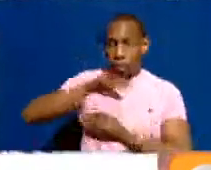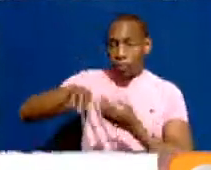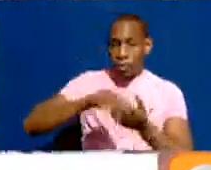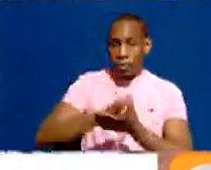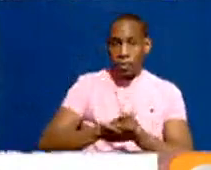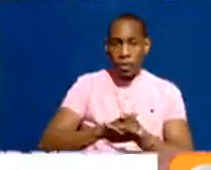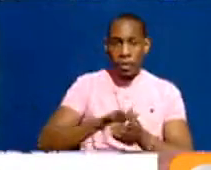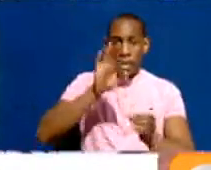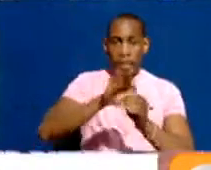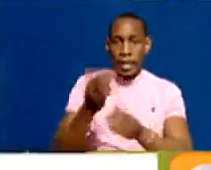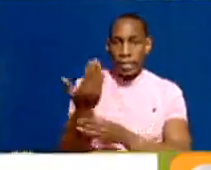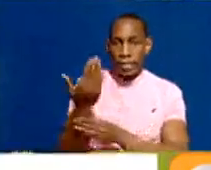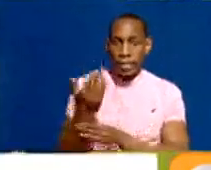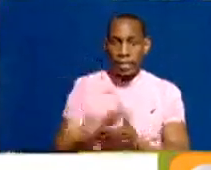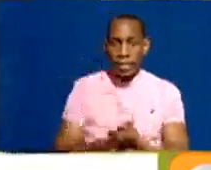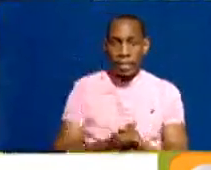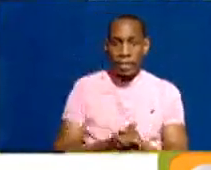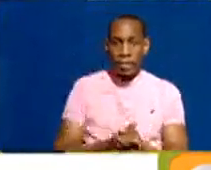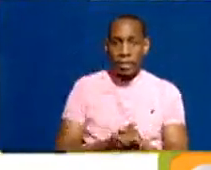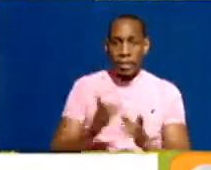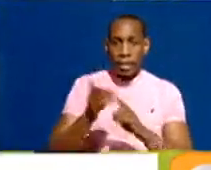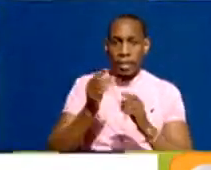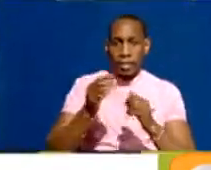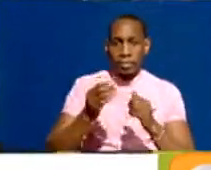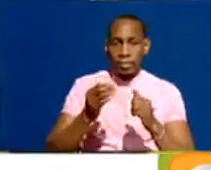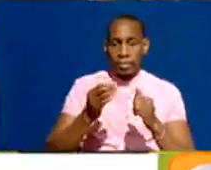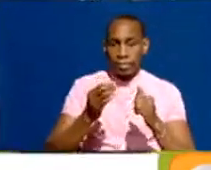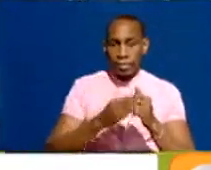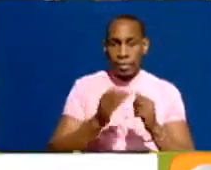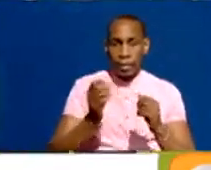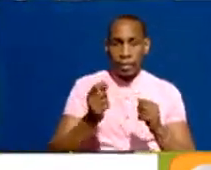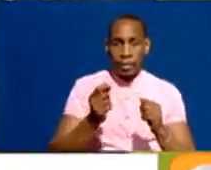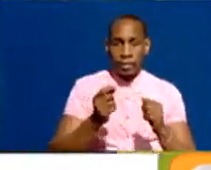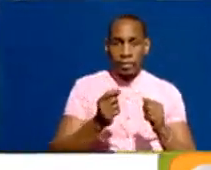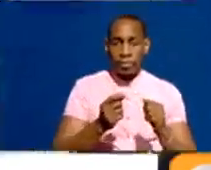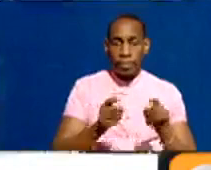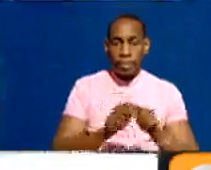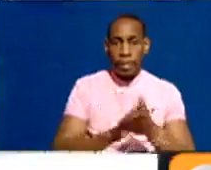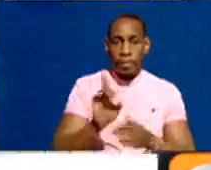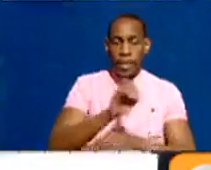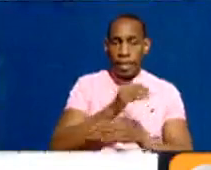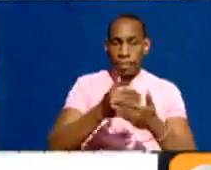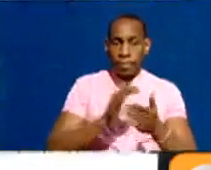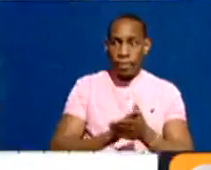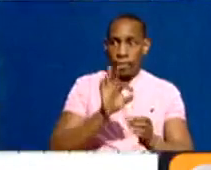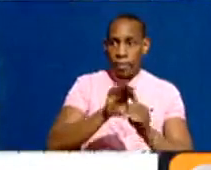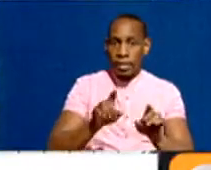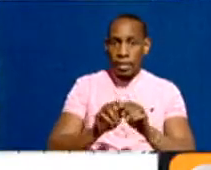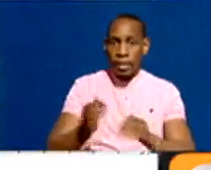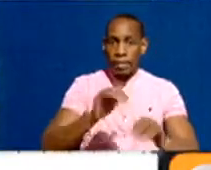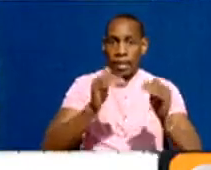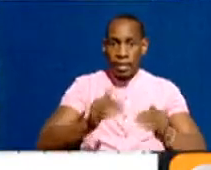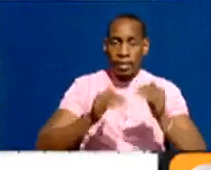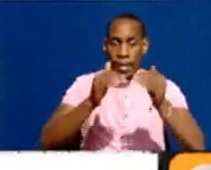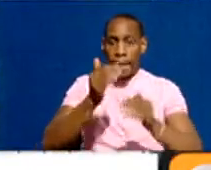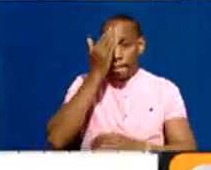ballot papers identified on August 8, 2022, a day before the actual day of voting. The polls were later rescheduled